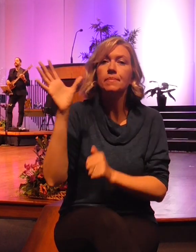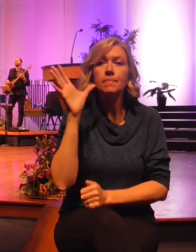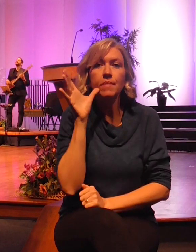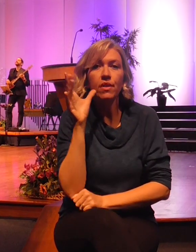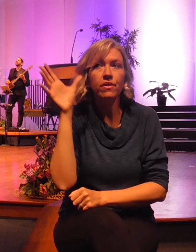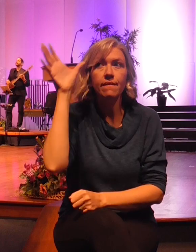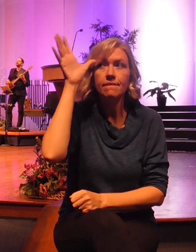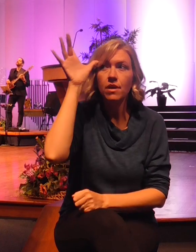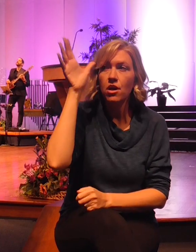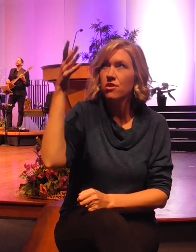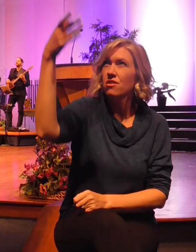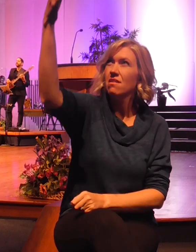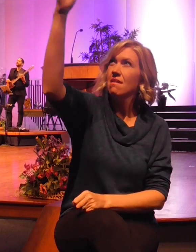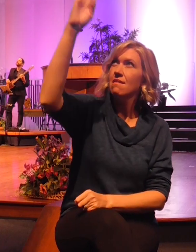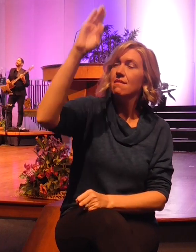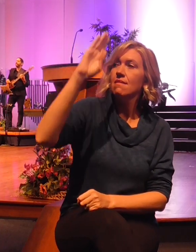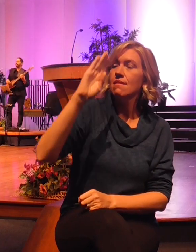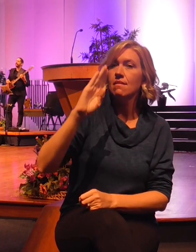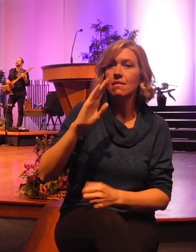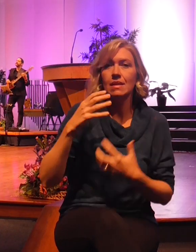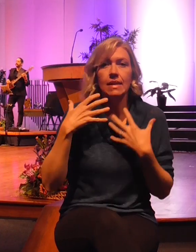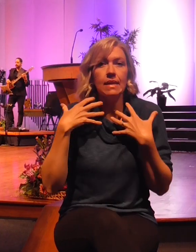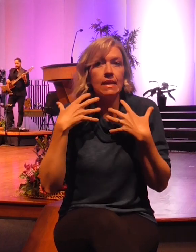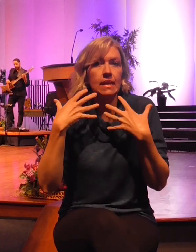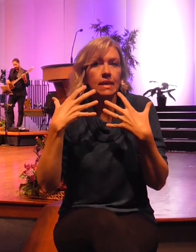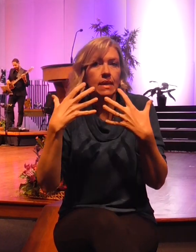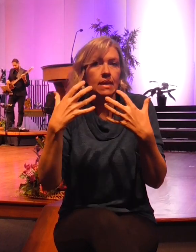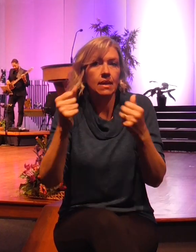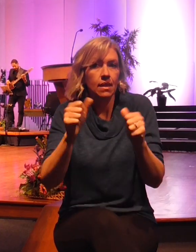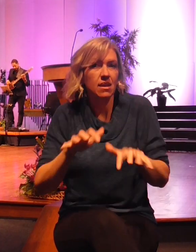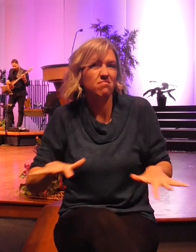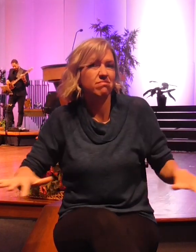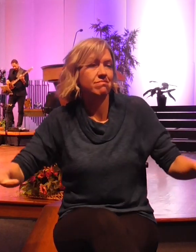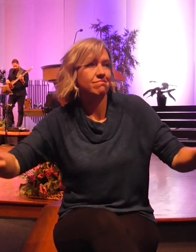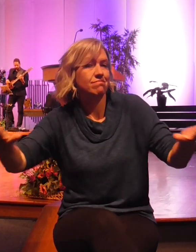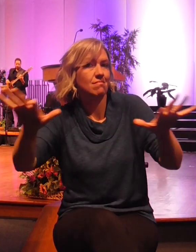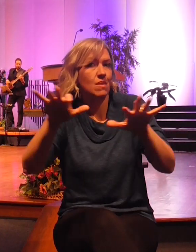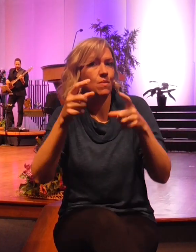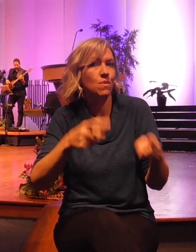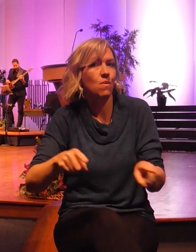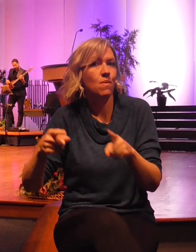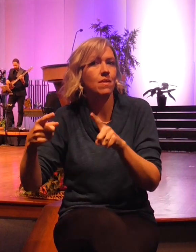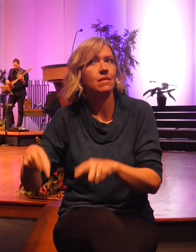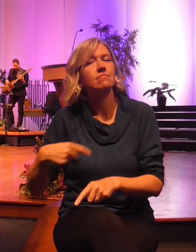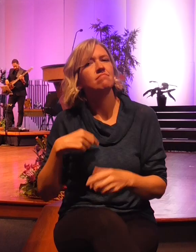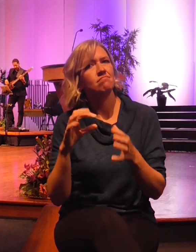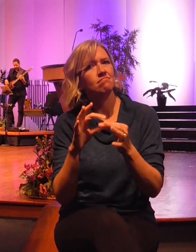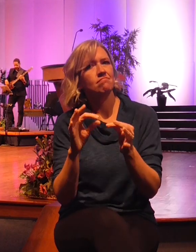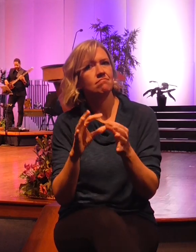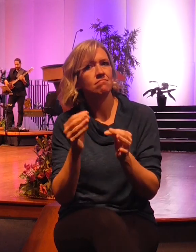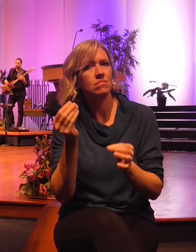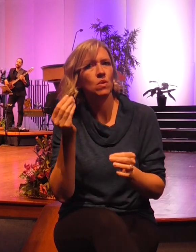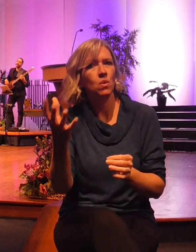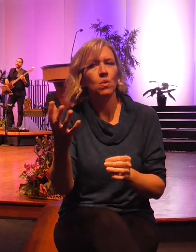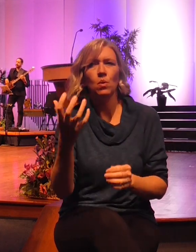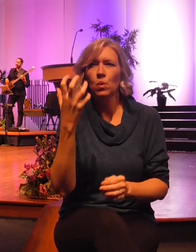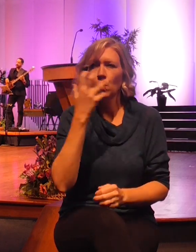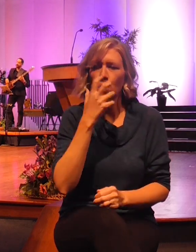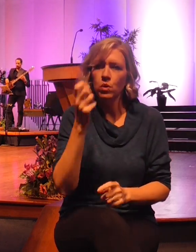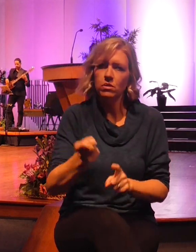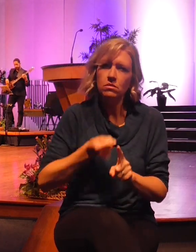Father, God, there's a healing going on. I say, oh, you rock